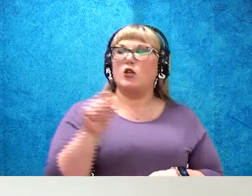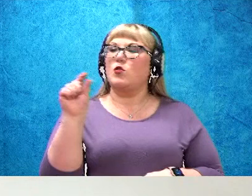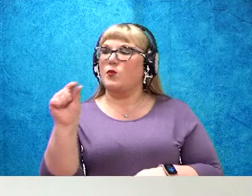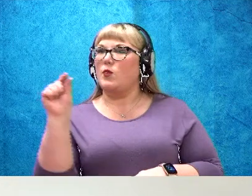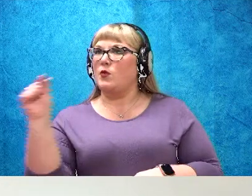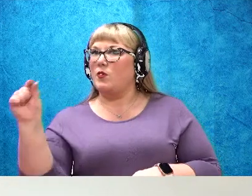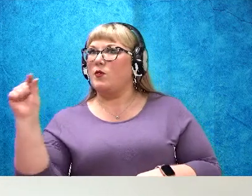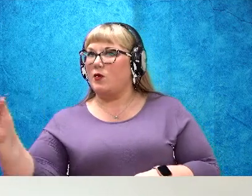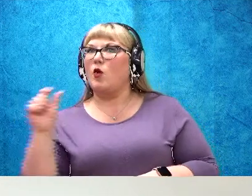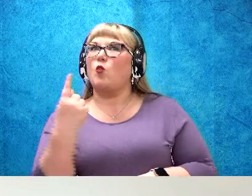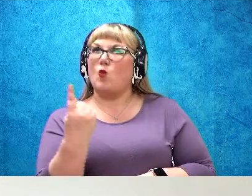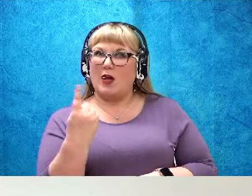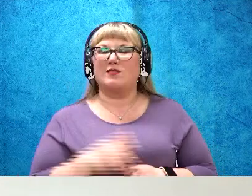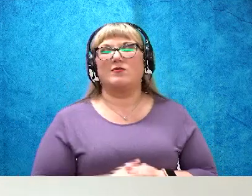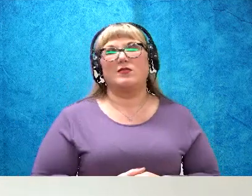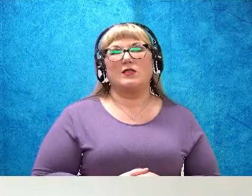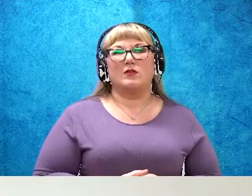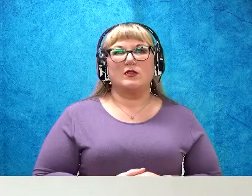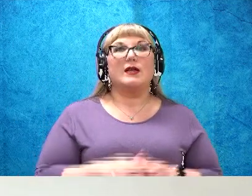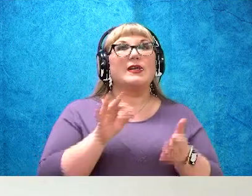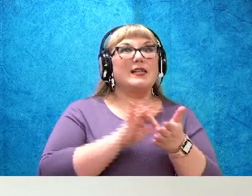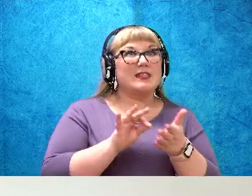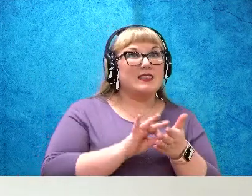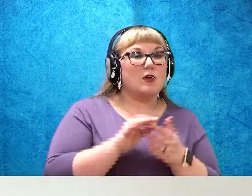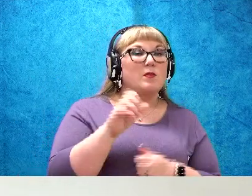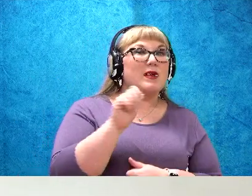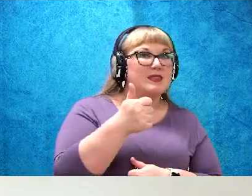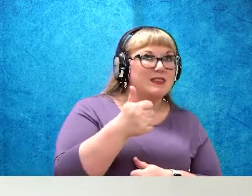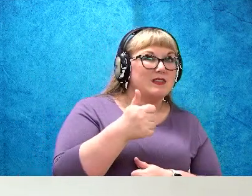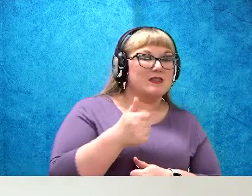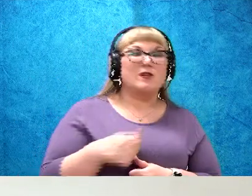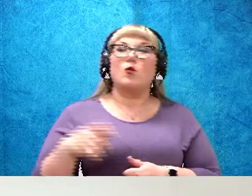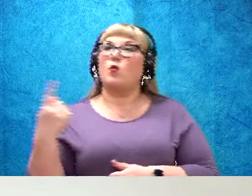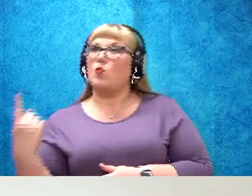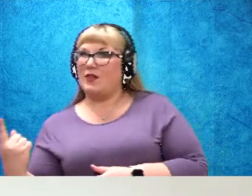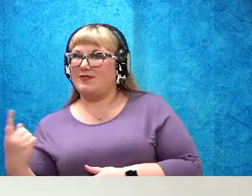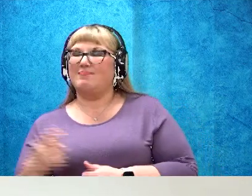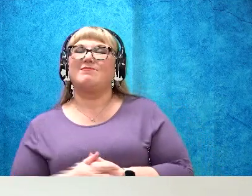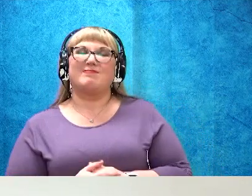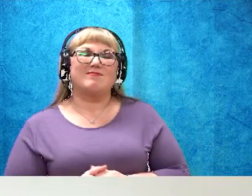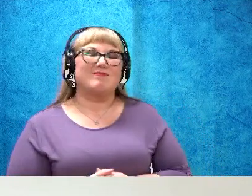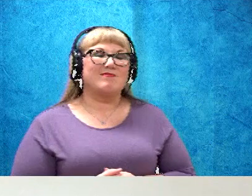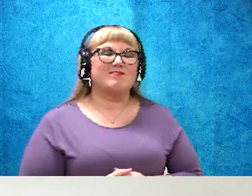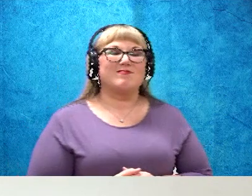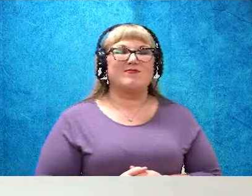stands for a 1. So we're going to count by tens and then by ones.